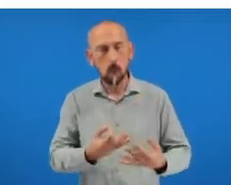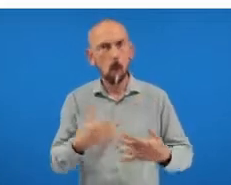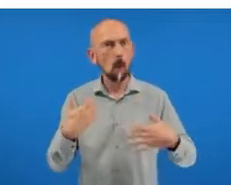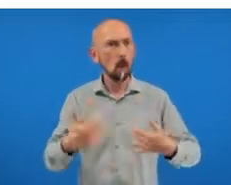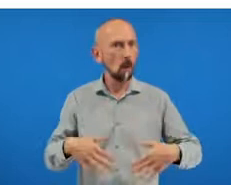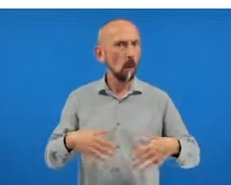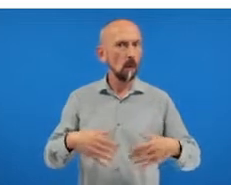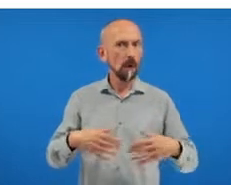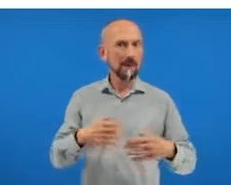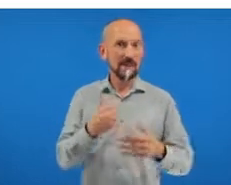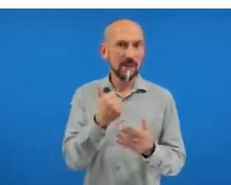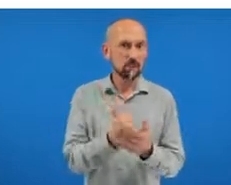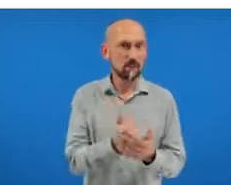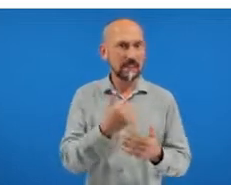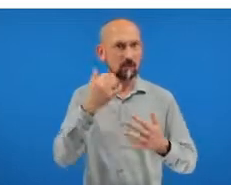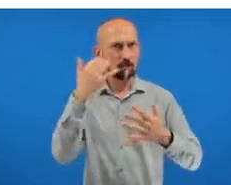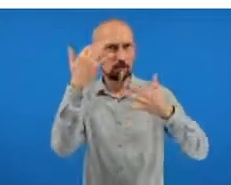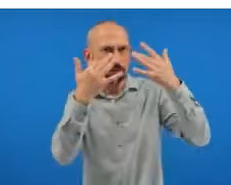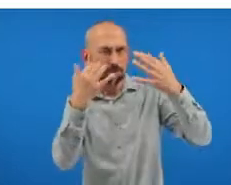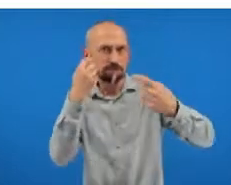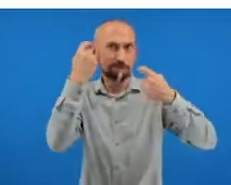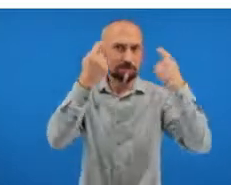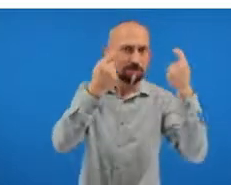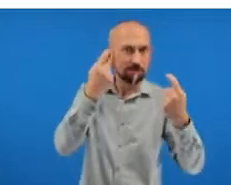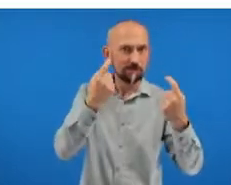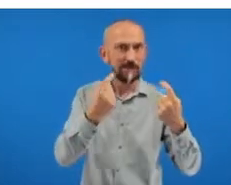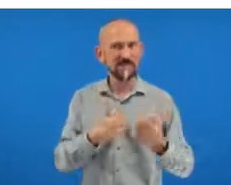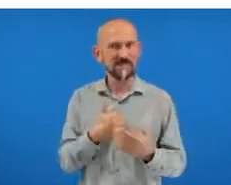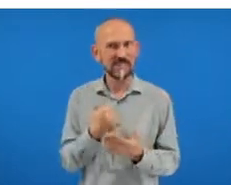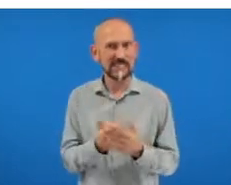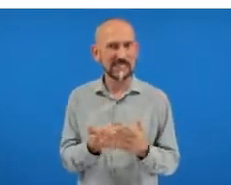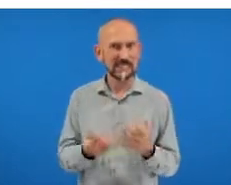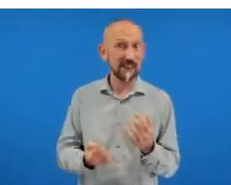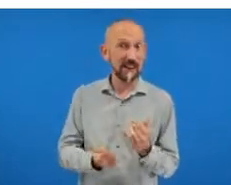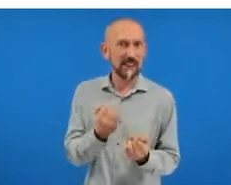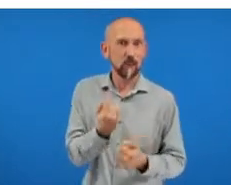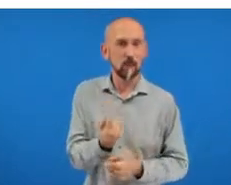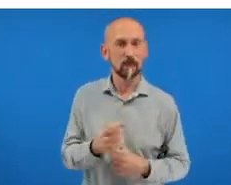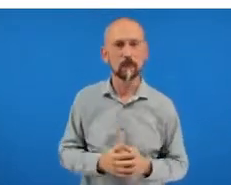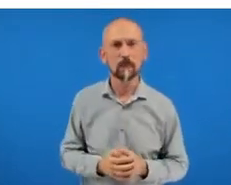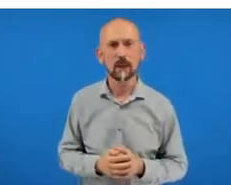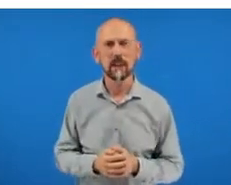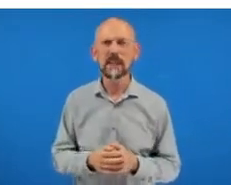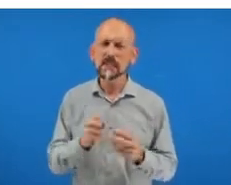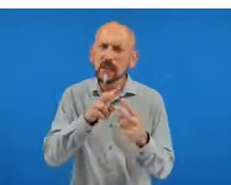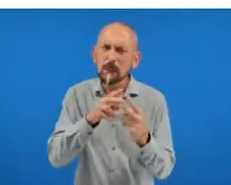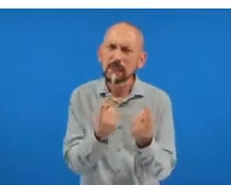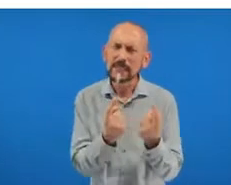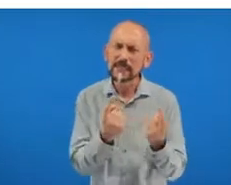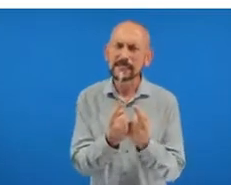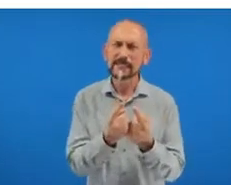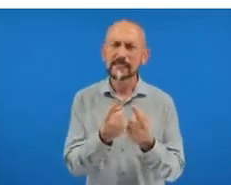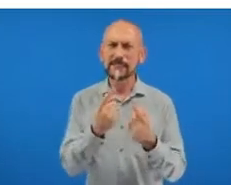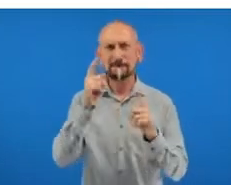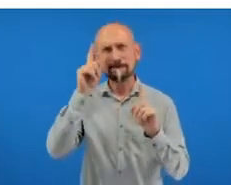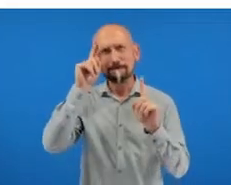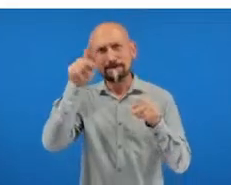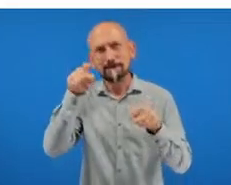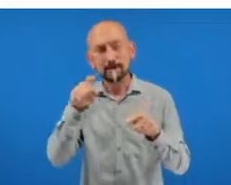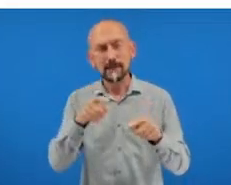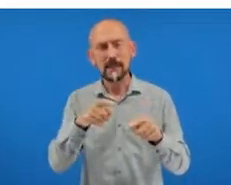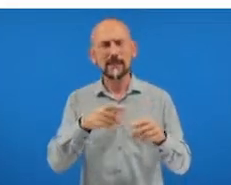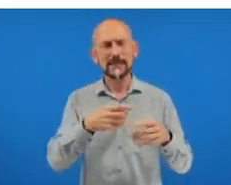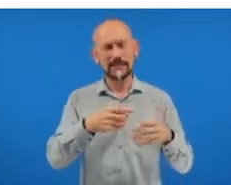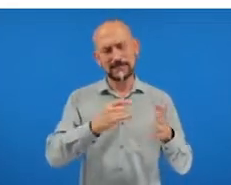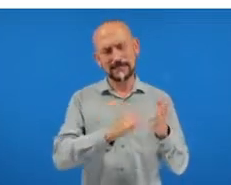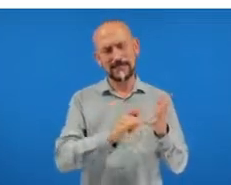on. I think two things that came to mind, and we've had a raft of things that have come through Slido, is that notion about